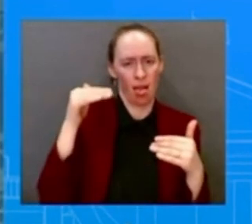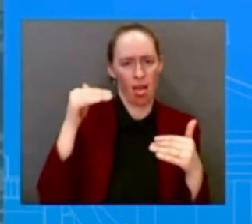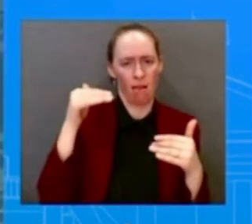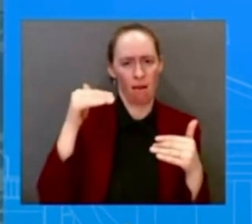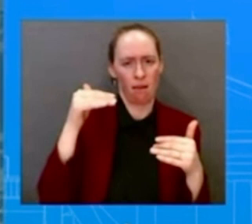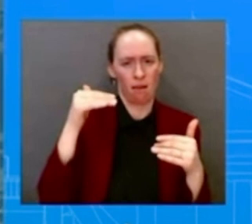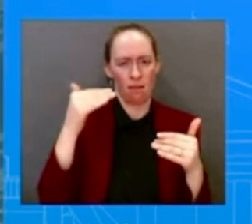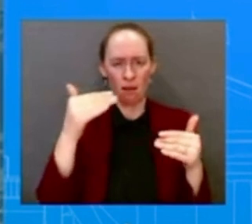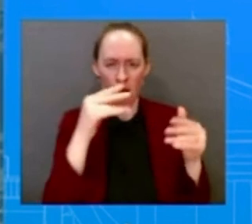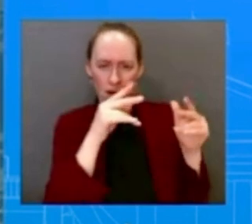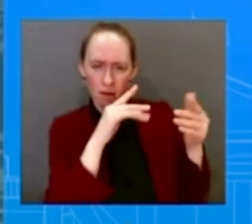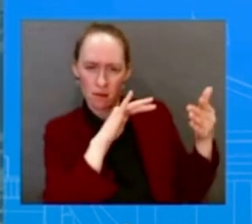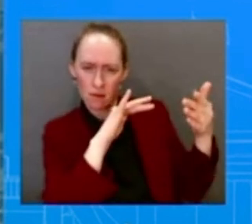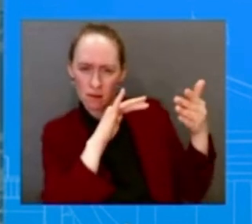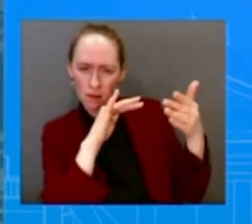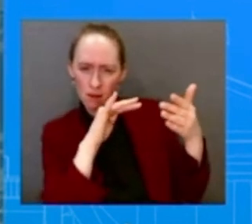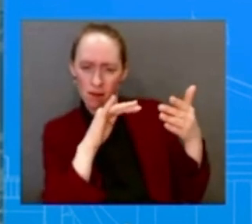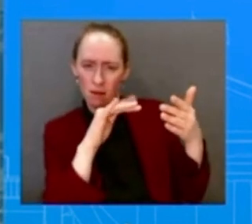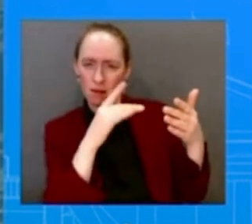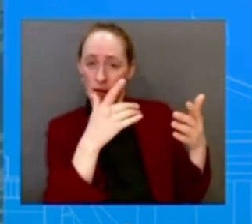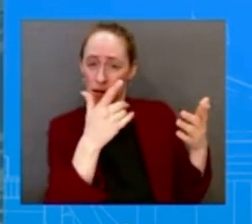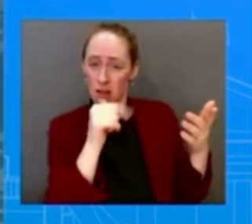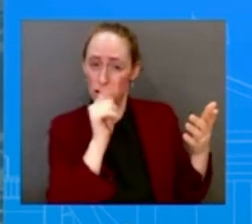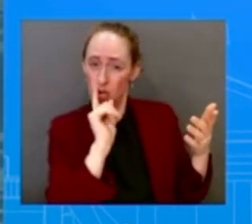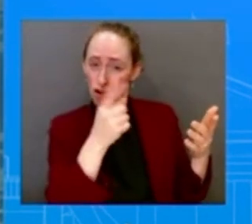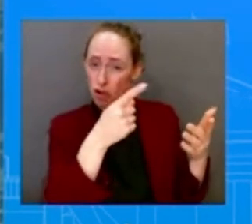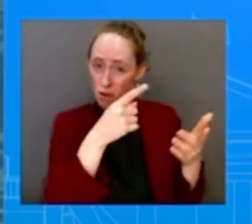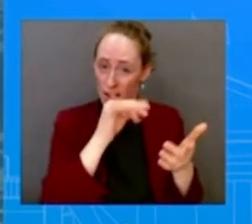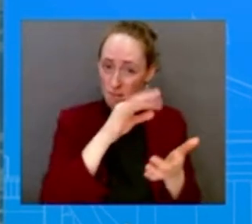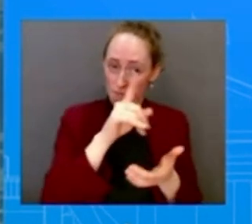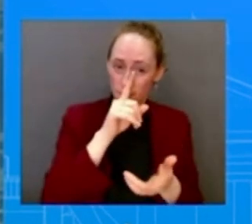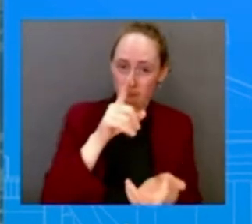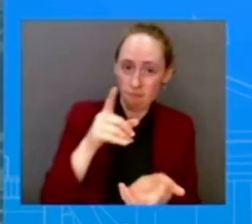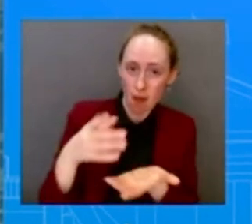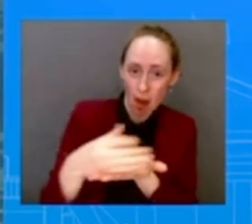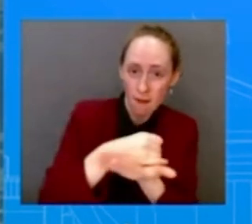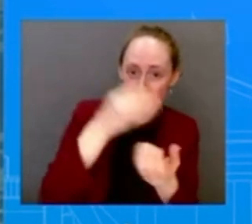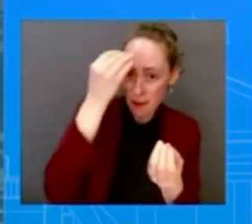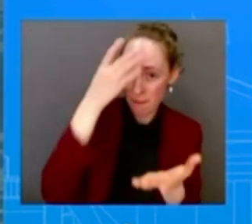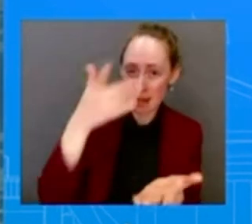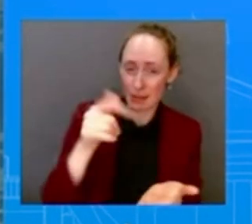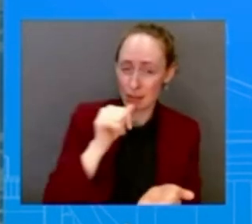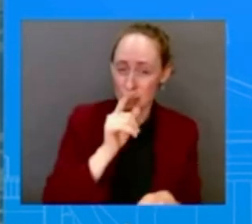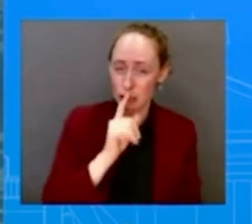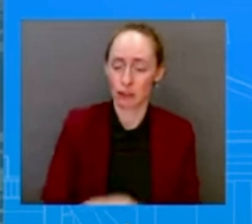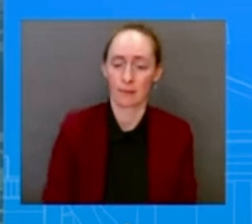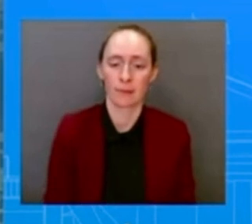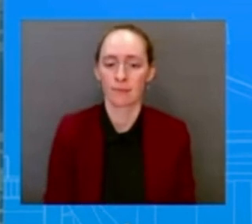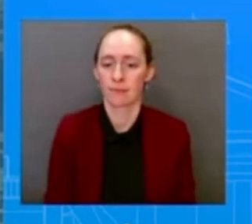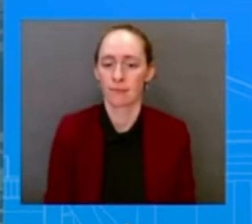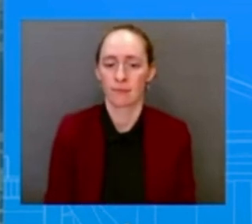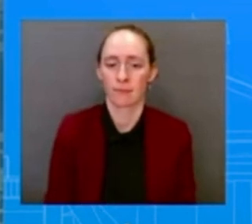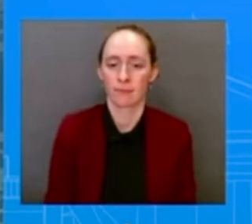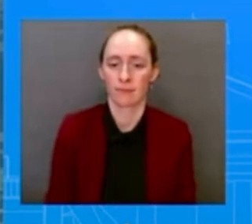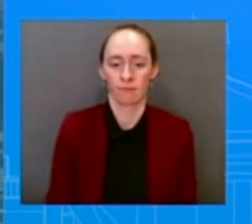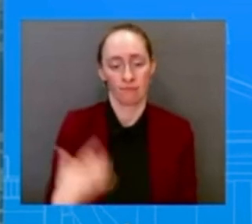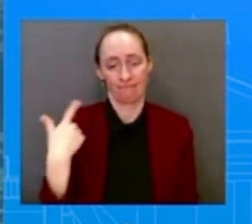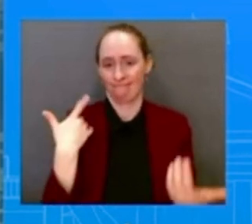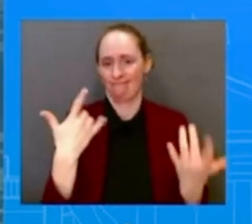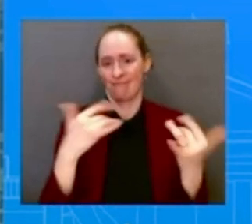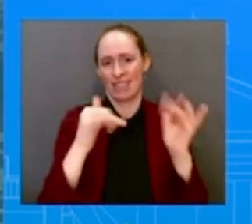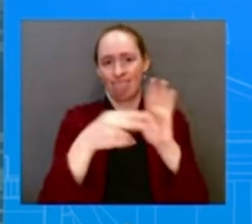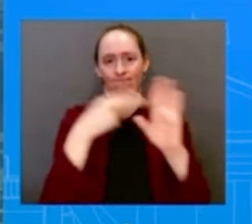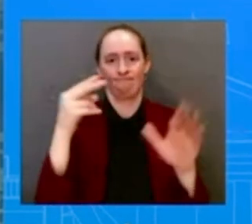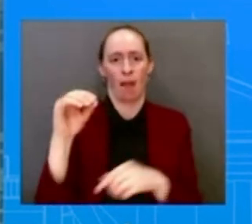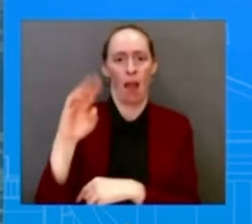out. That's why we're calling this thing an object. You just called it a balloon. You misspoke there. I'm sorry. It's not a, yes.